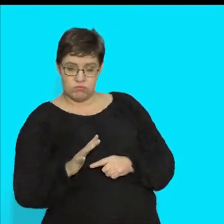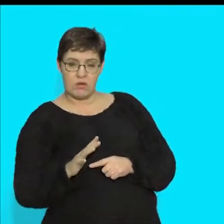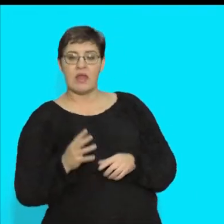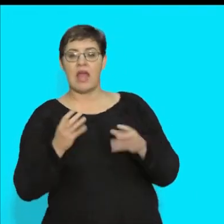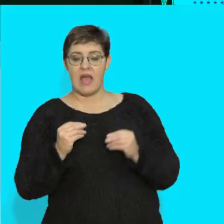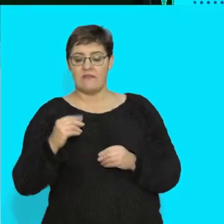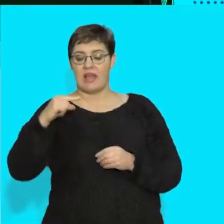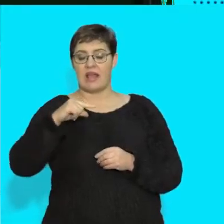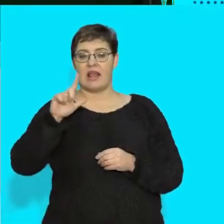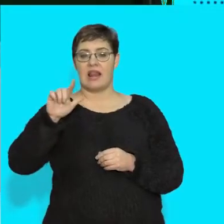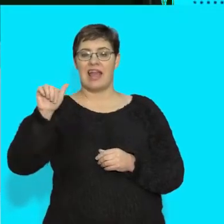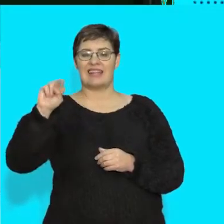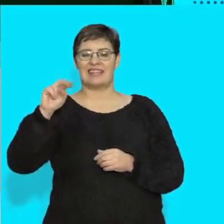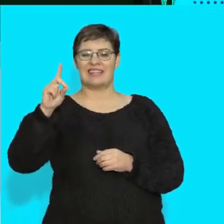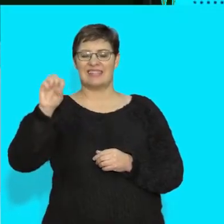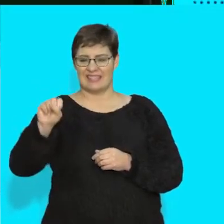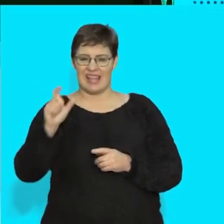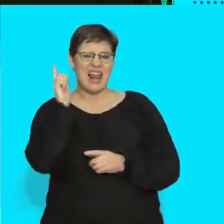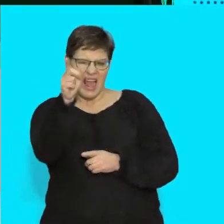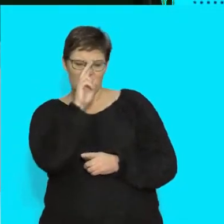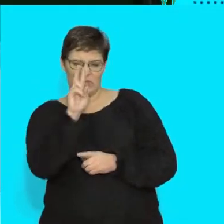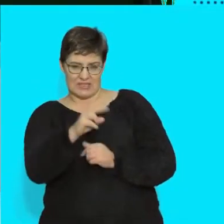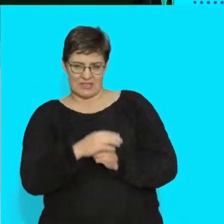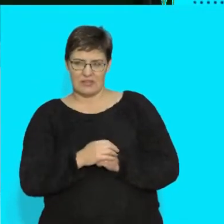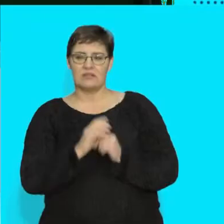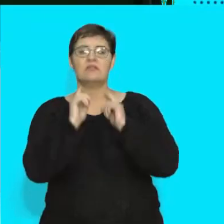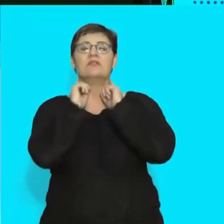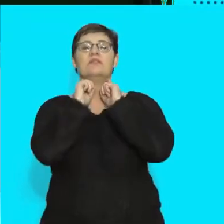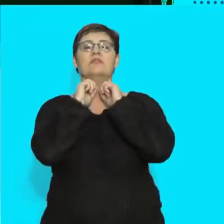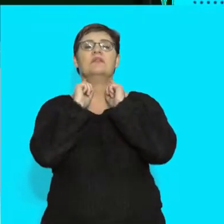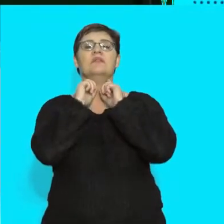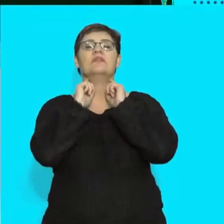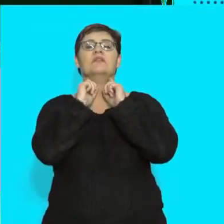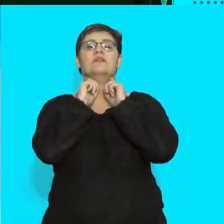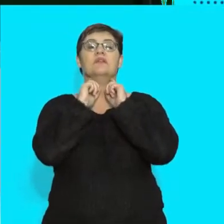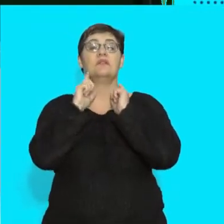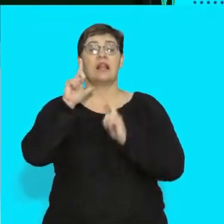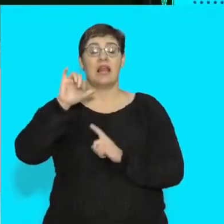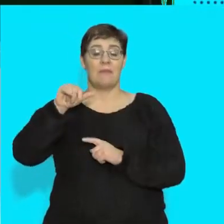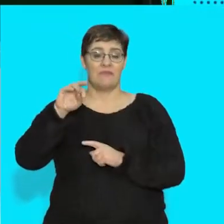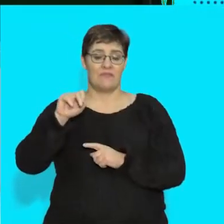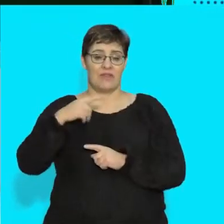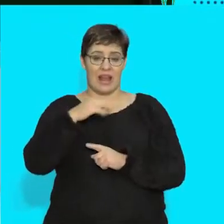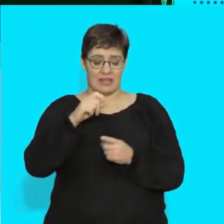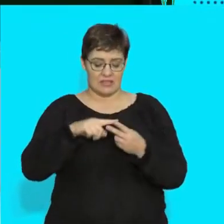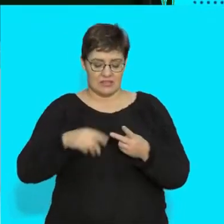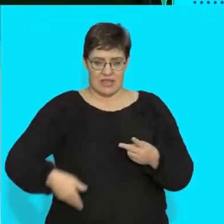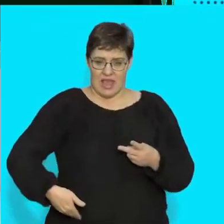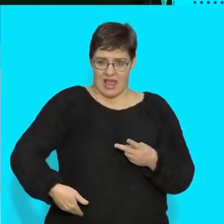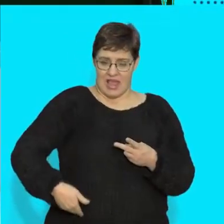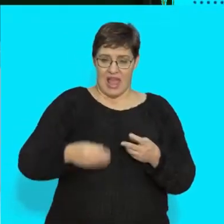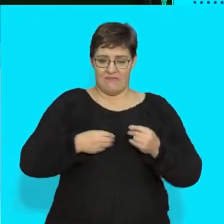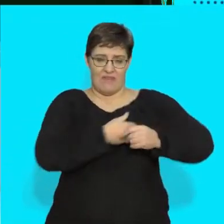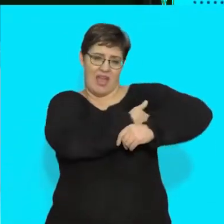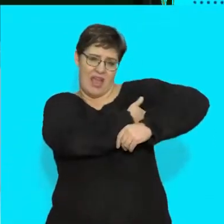have glands. You'll see later, for example, you'll have lymph glands over here, lymph glands over